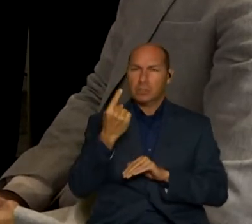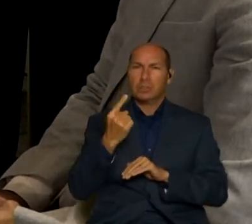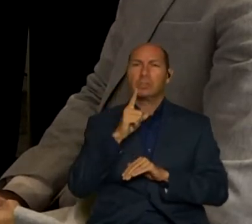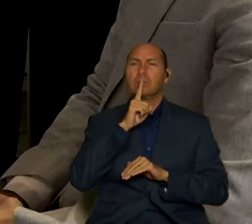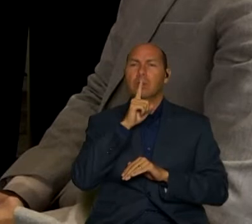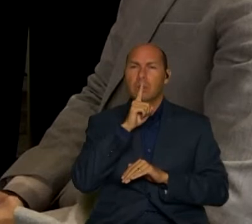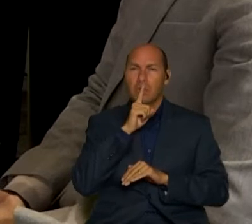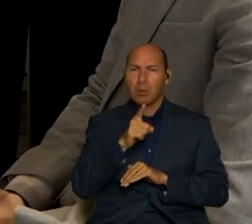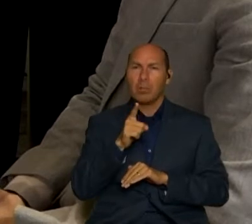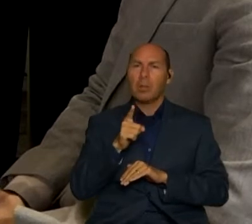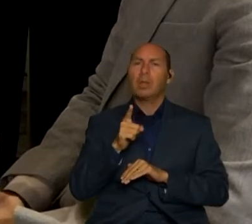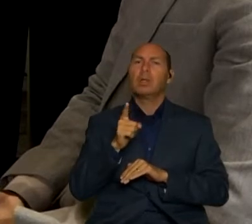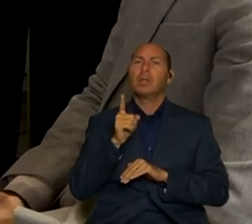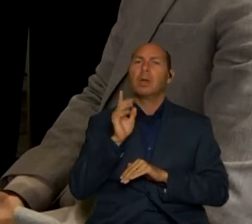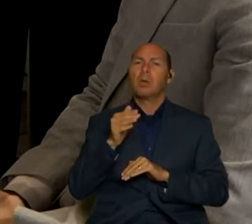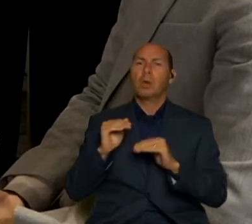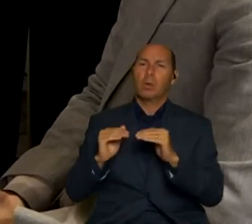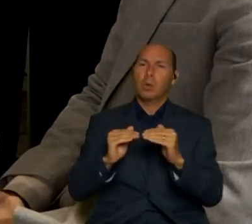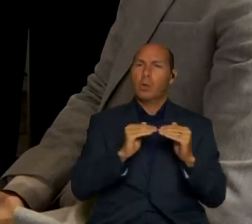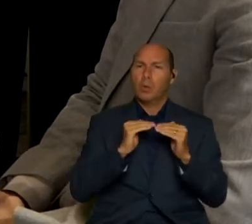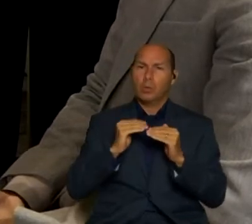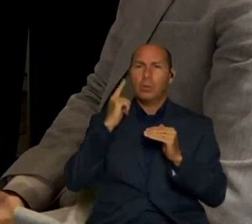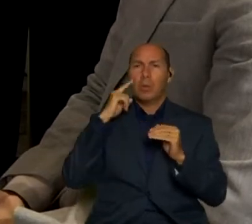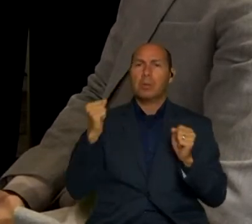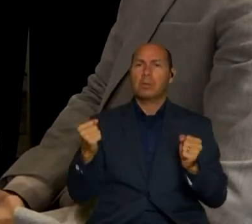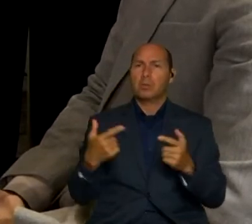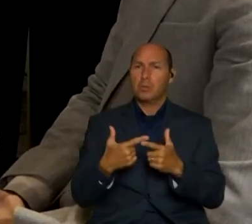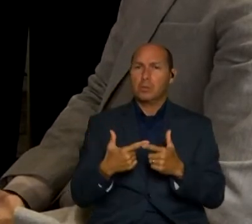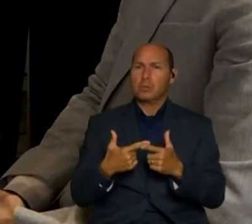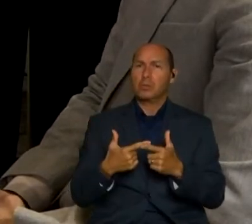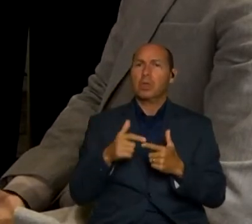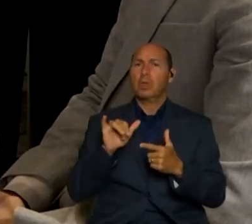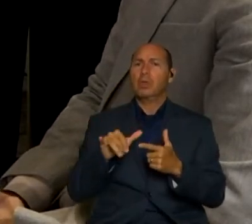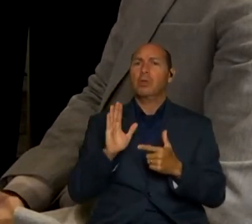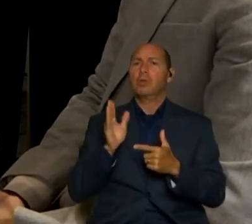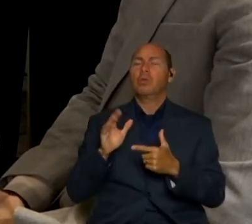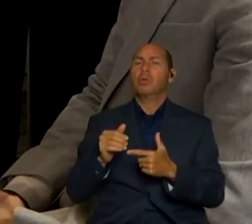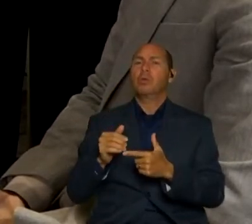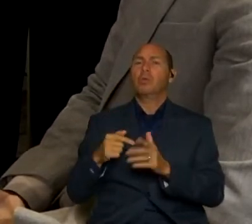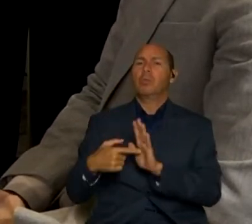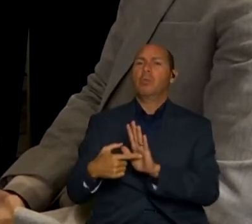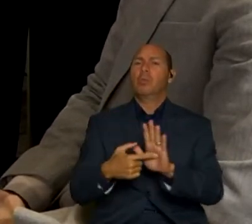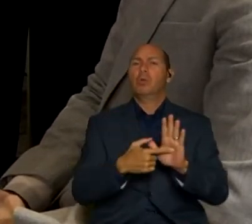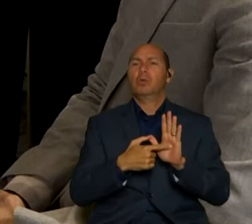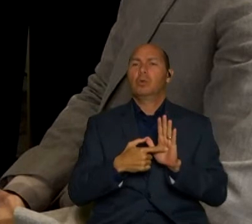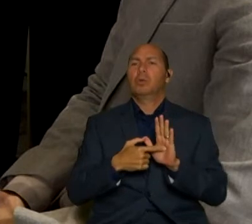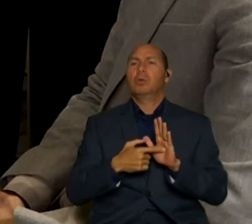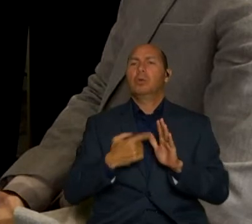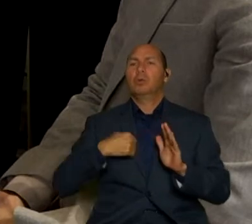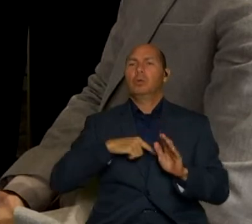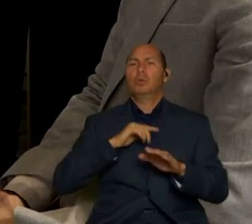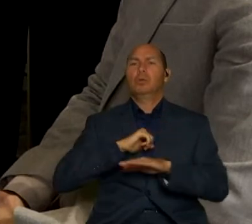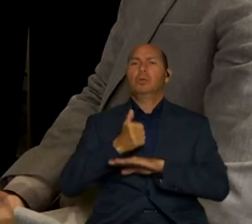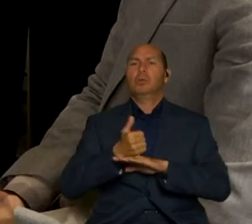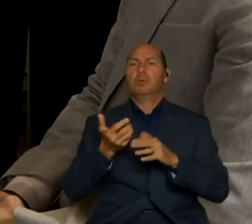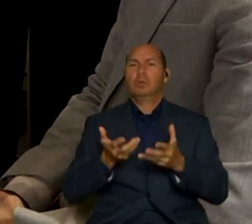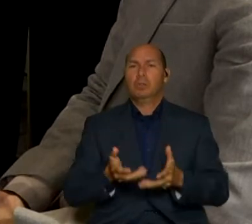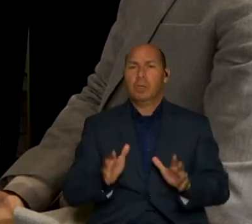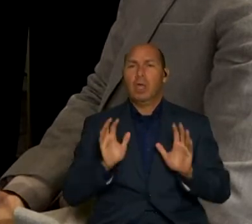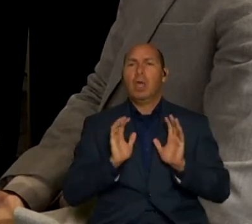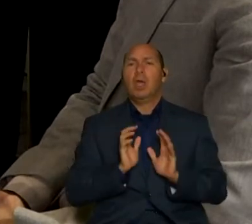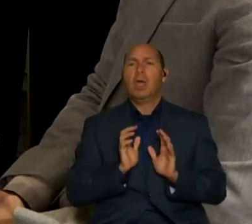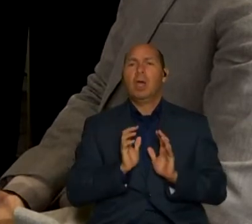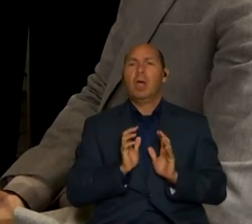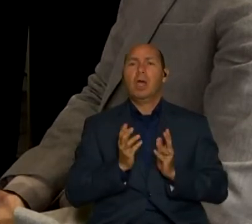more fair system within Hacienda. And this will be shown once we implement this, this will be shown in